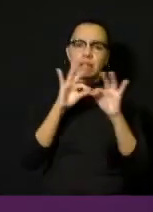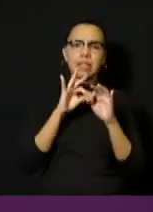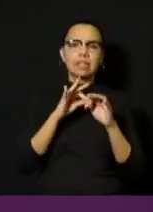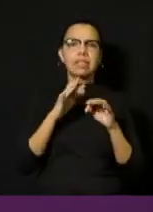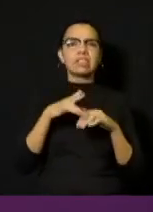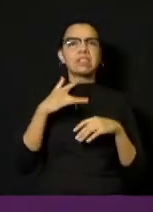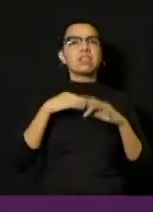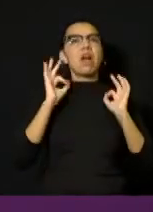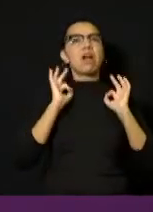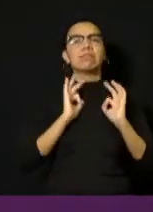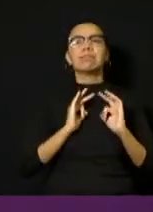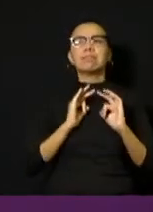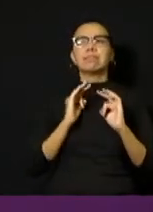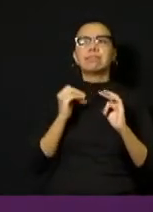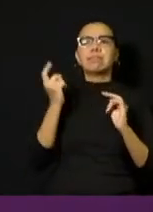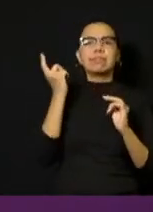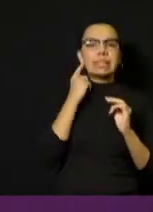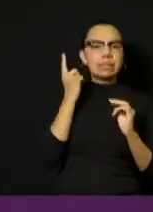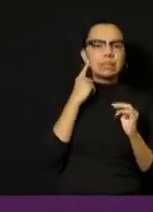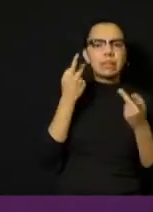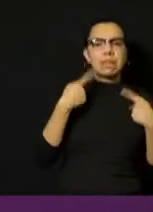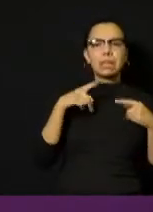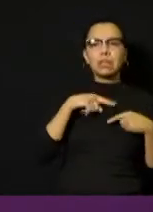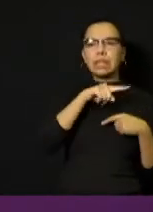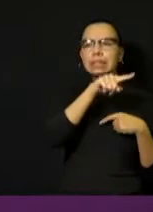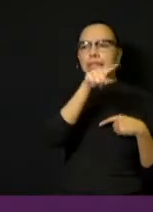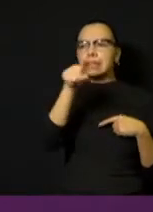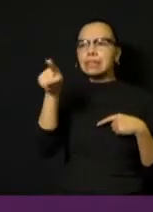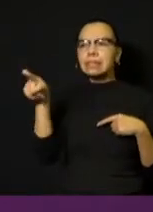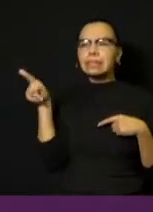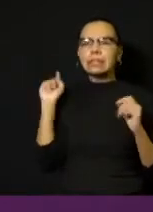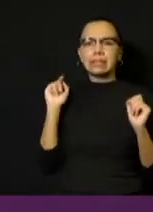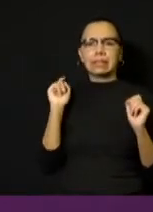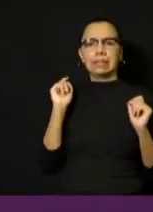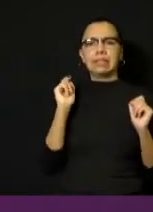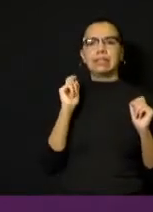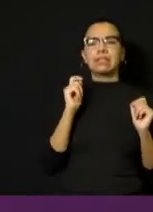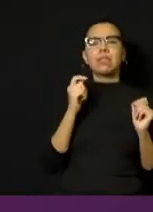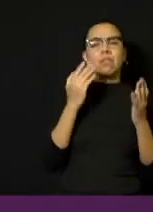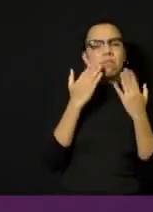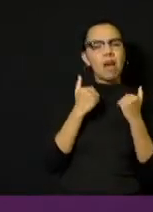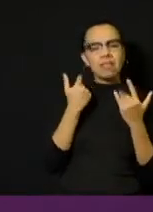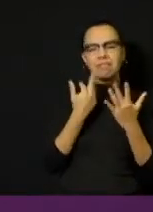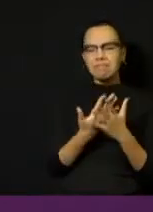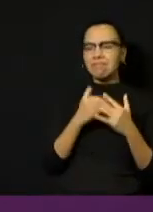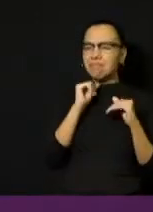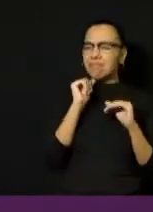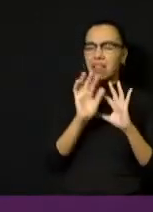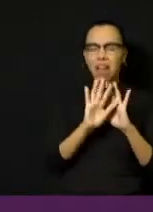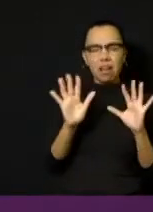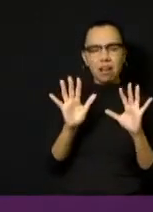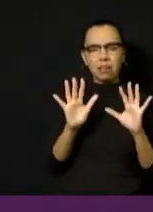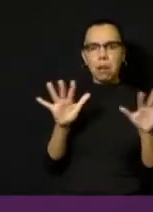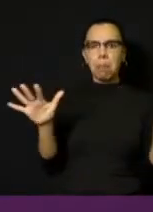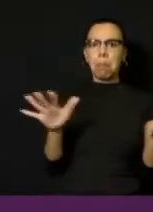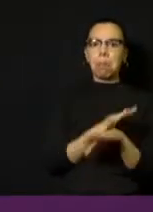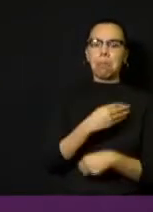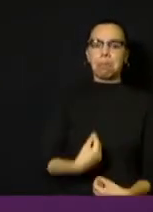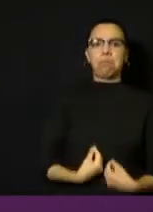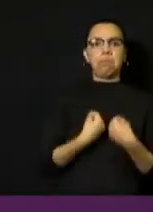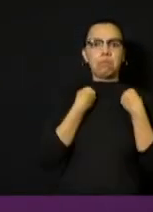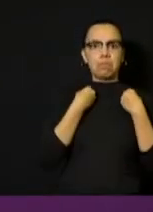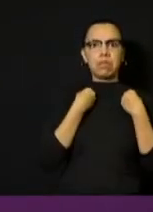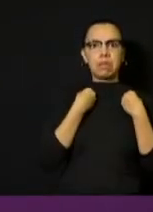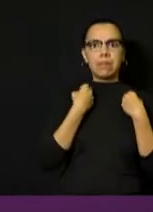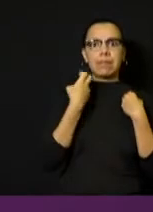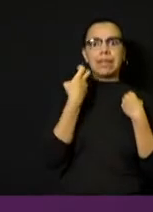we invest. The biggest thing is satisfaction of listening of people without hopes that who have changed their lives. I